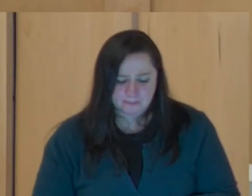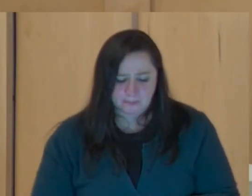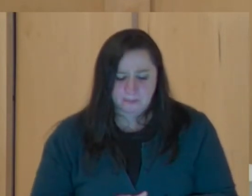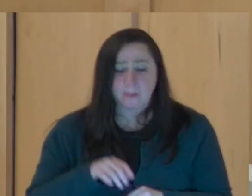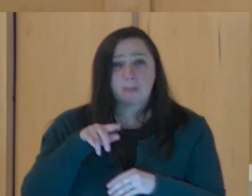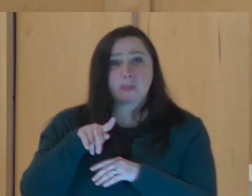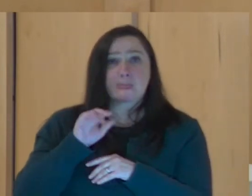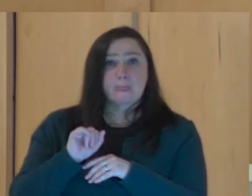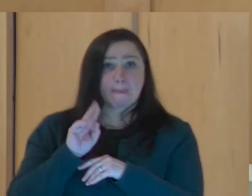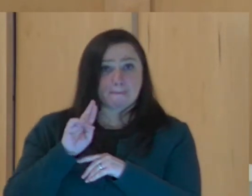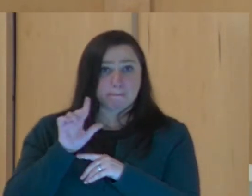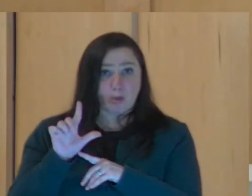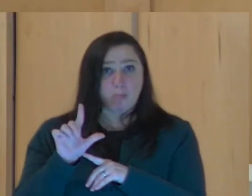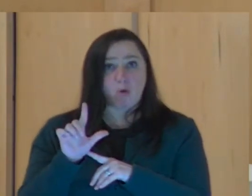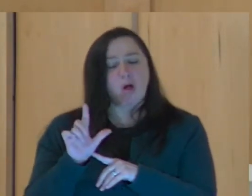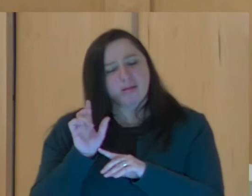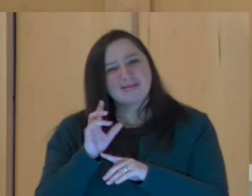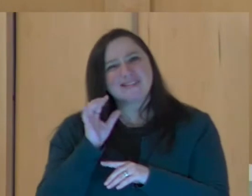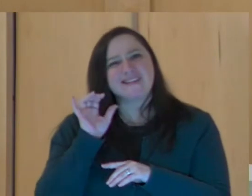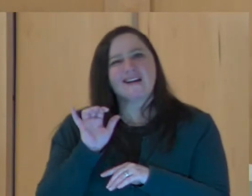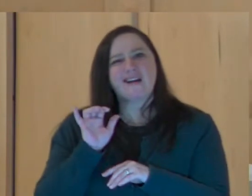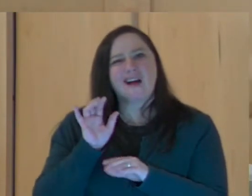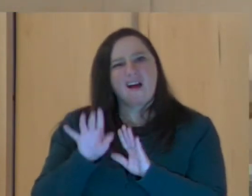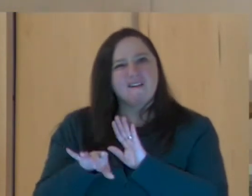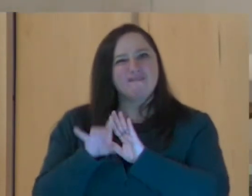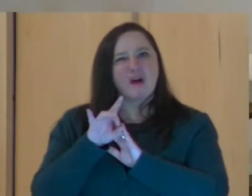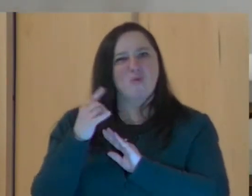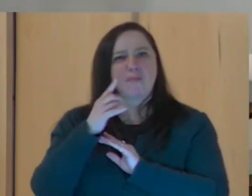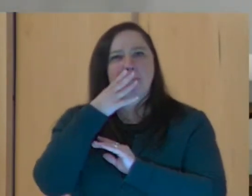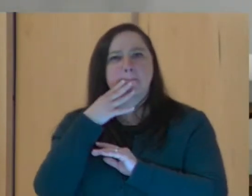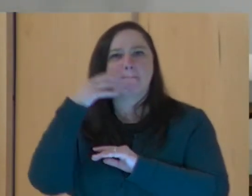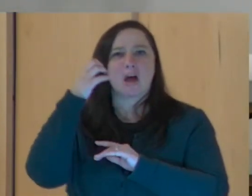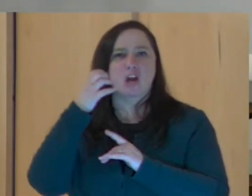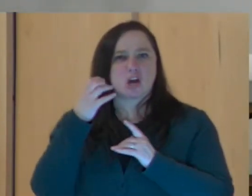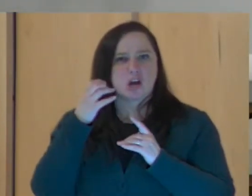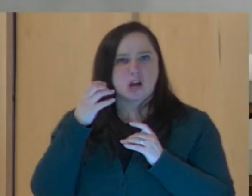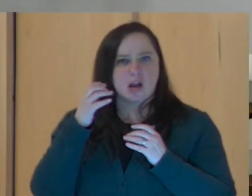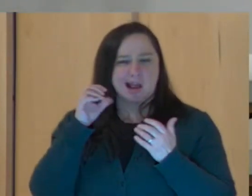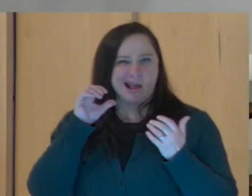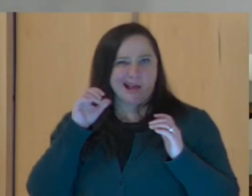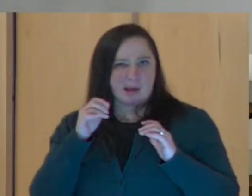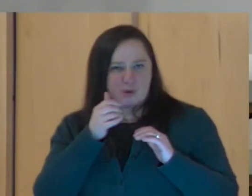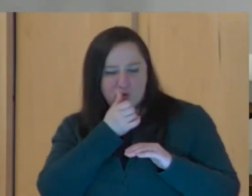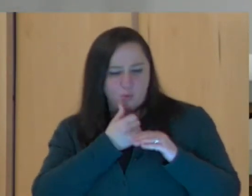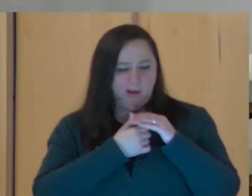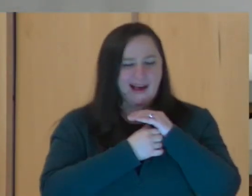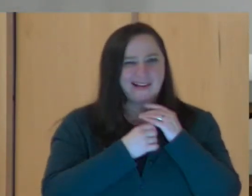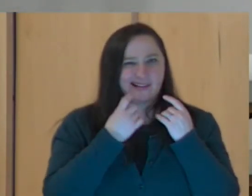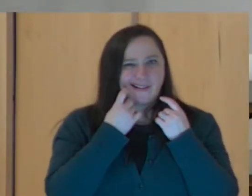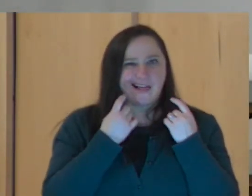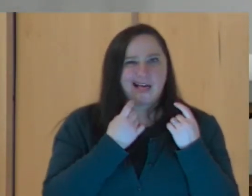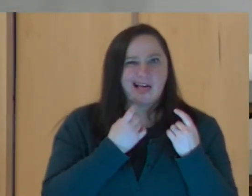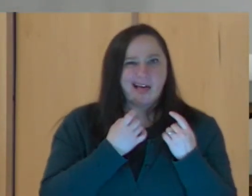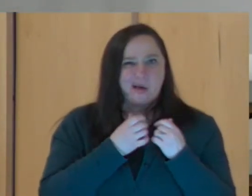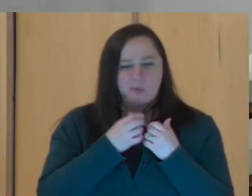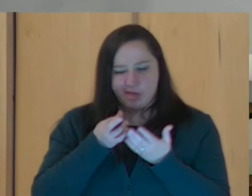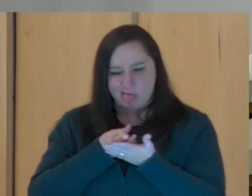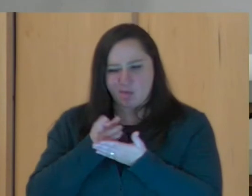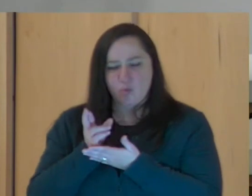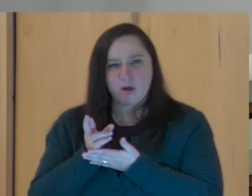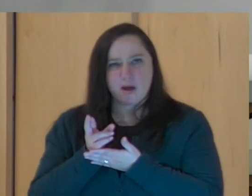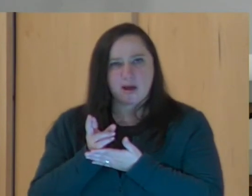Paul found there was something better than trying to hide his sinfulness with righteousness on the